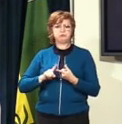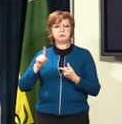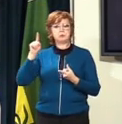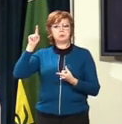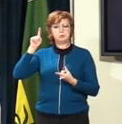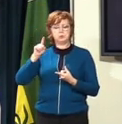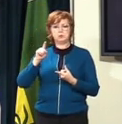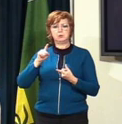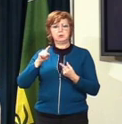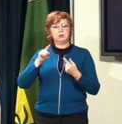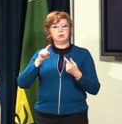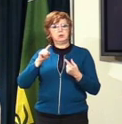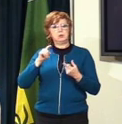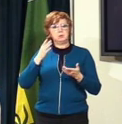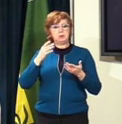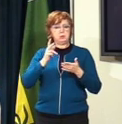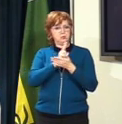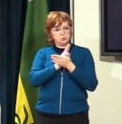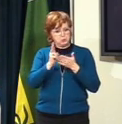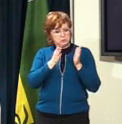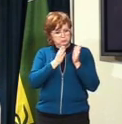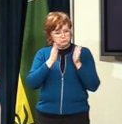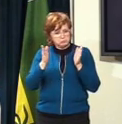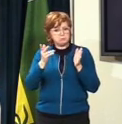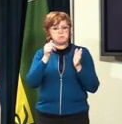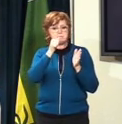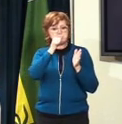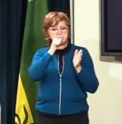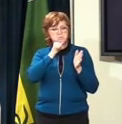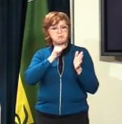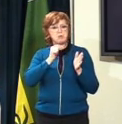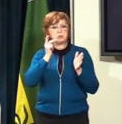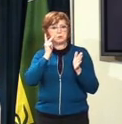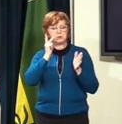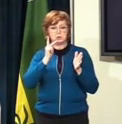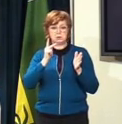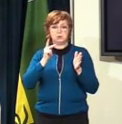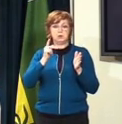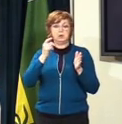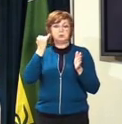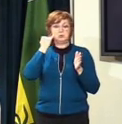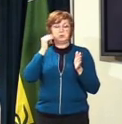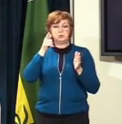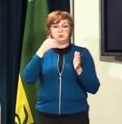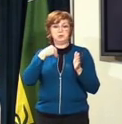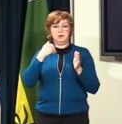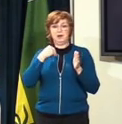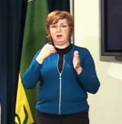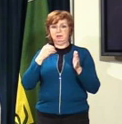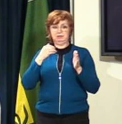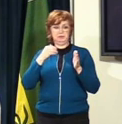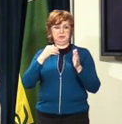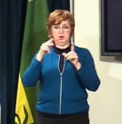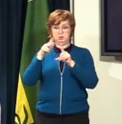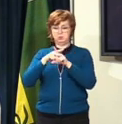on the cases we see. So for those folks, that have already had procedures booked, in months to